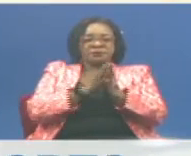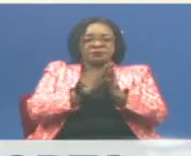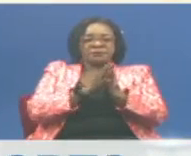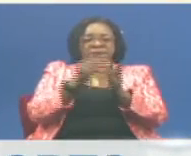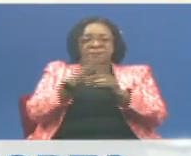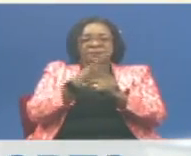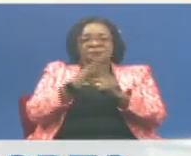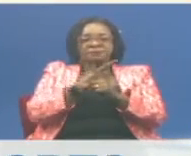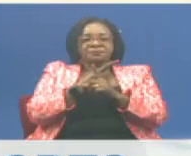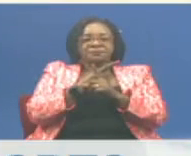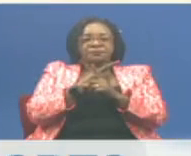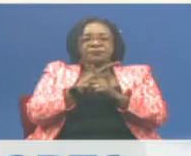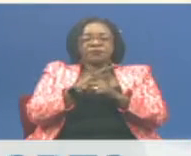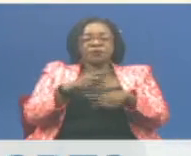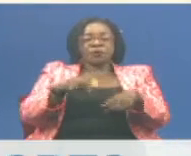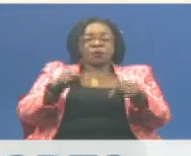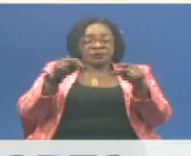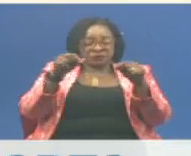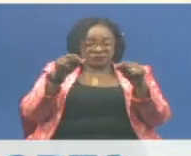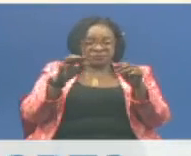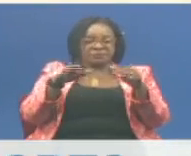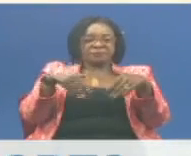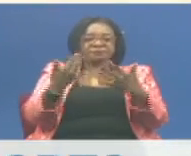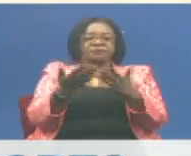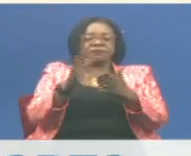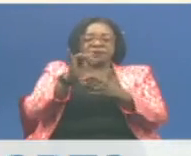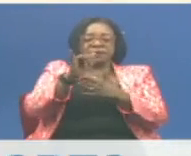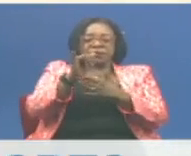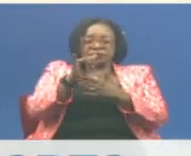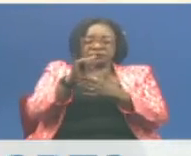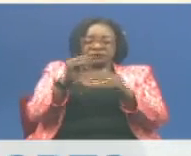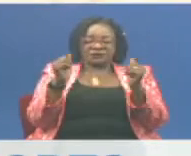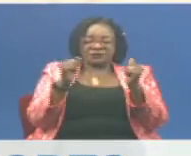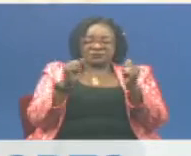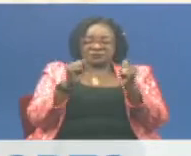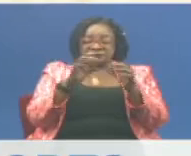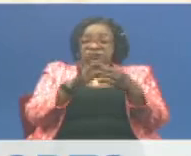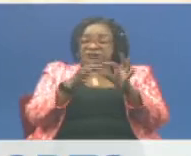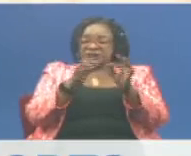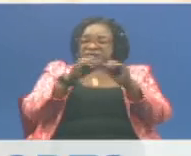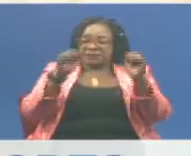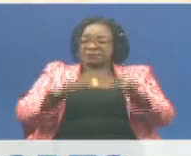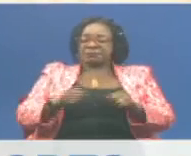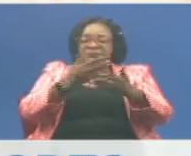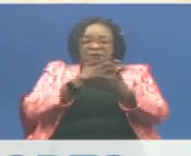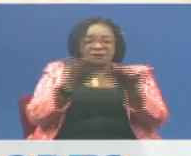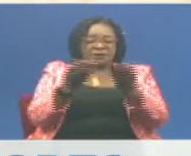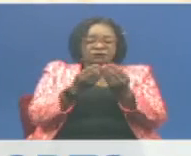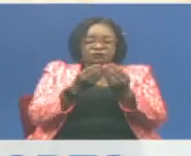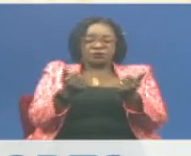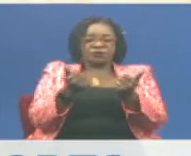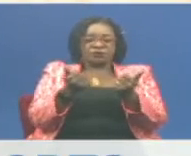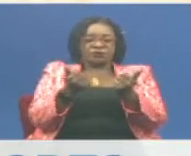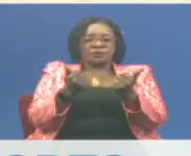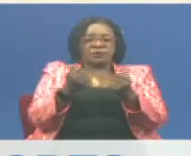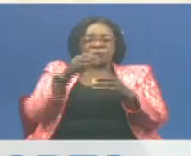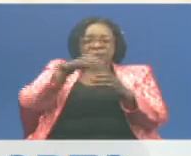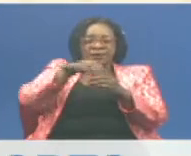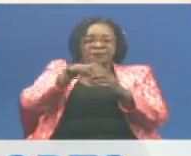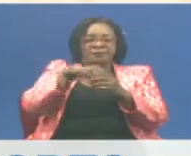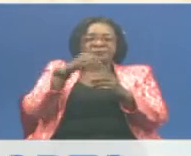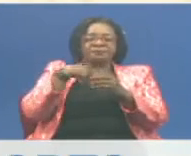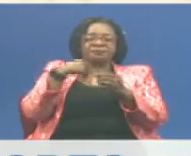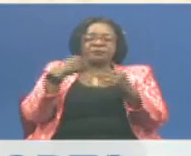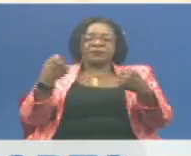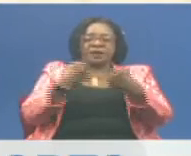And the quality is about the cold chain system. So any solution within the cold chain system has a direct